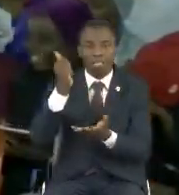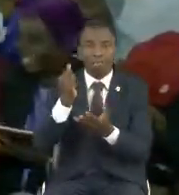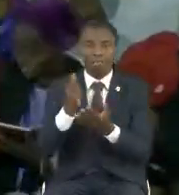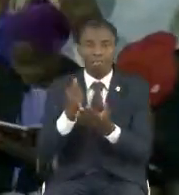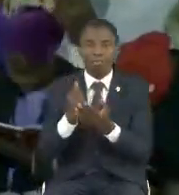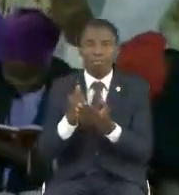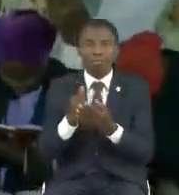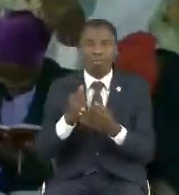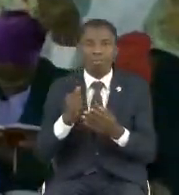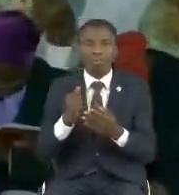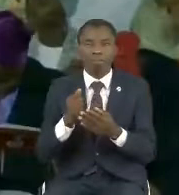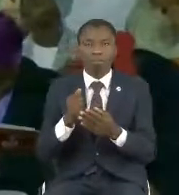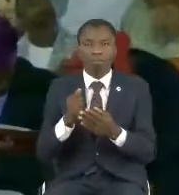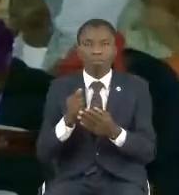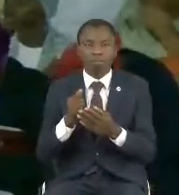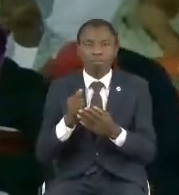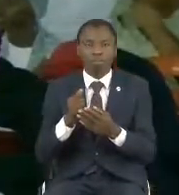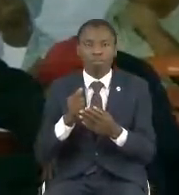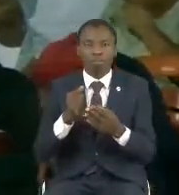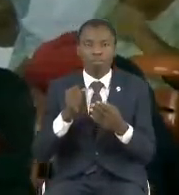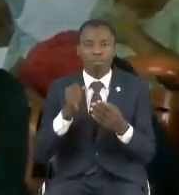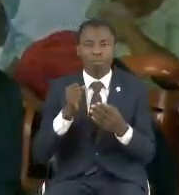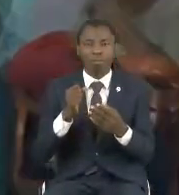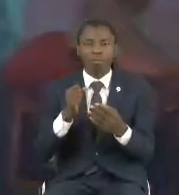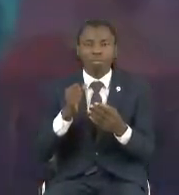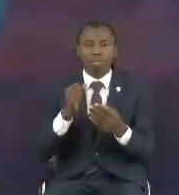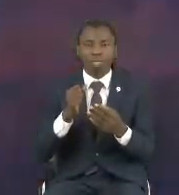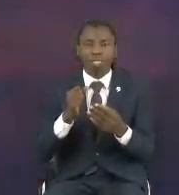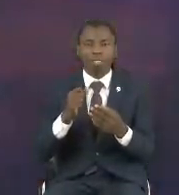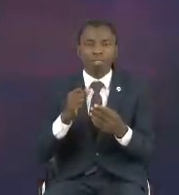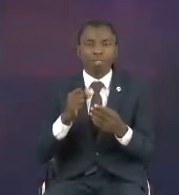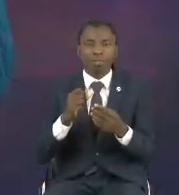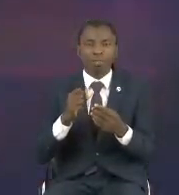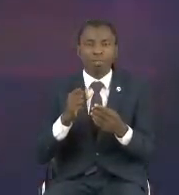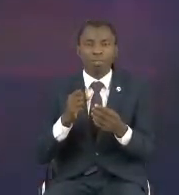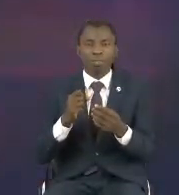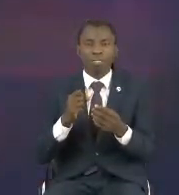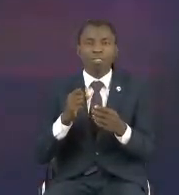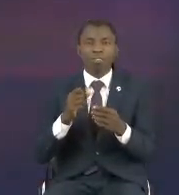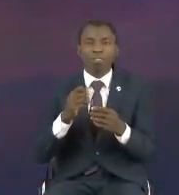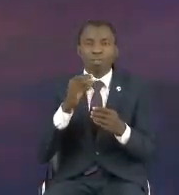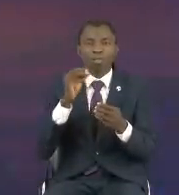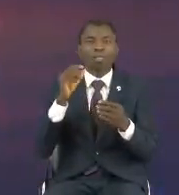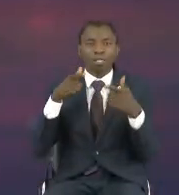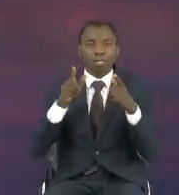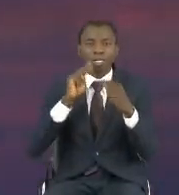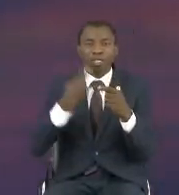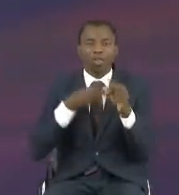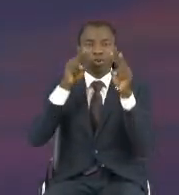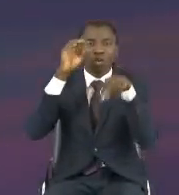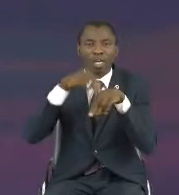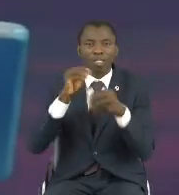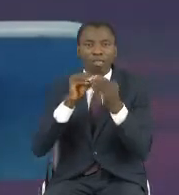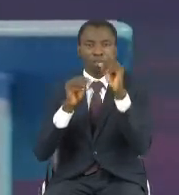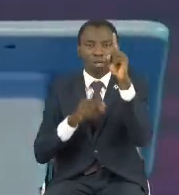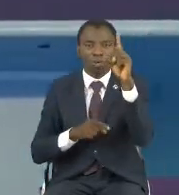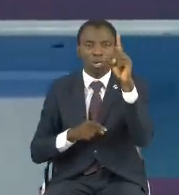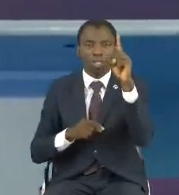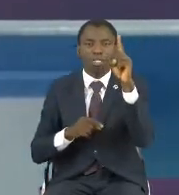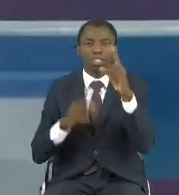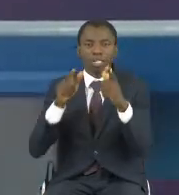Because there's a power for redemption from every curse. Look at number one. Number one